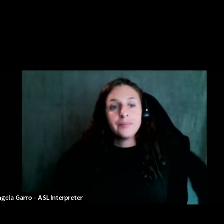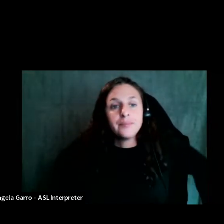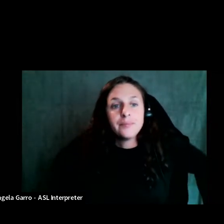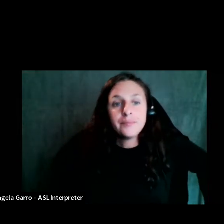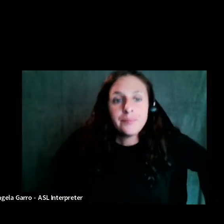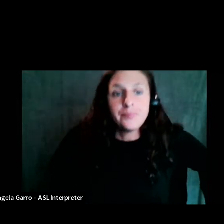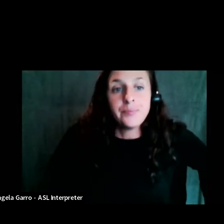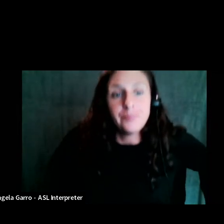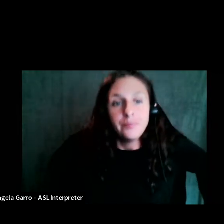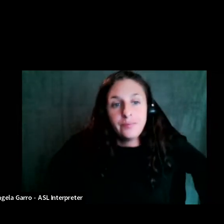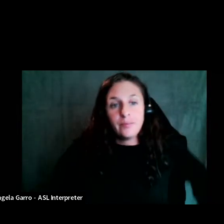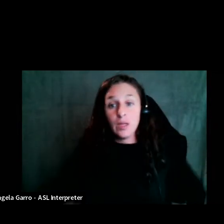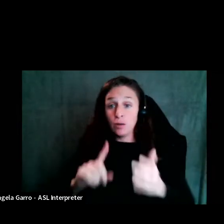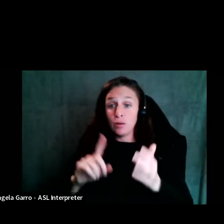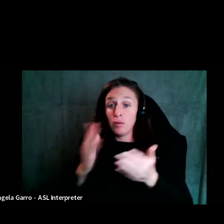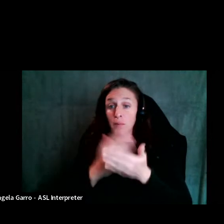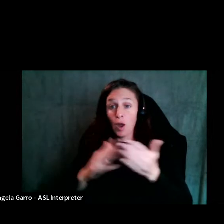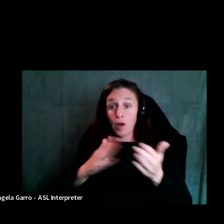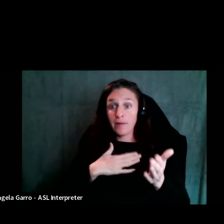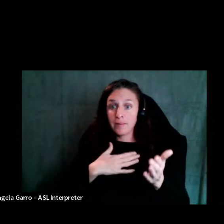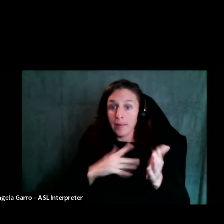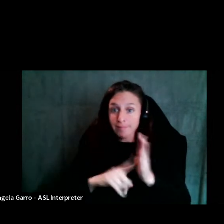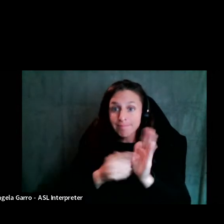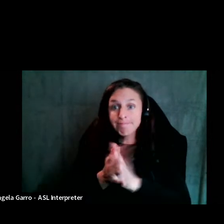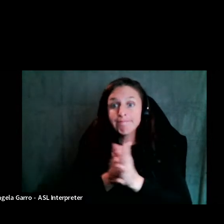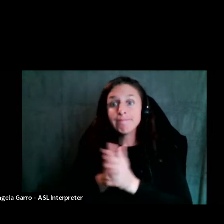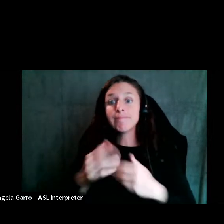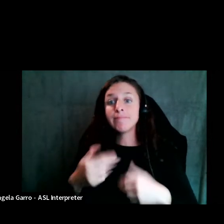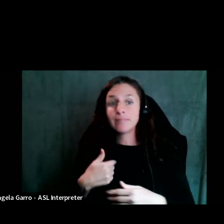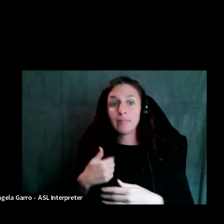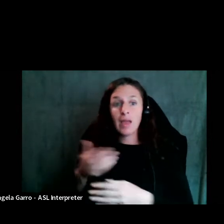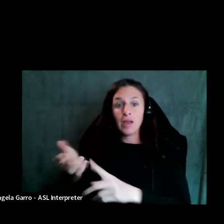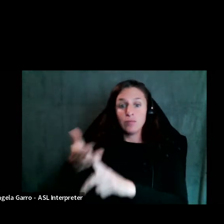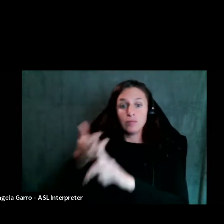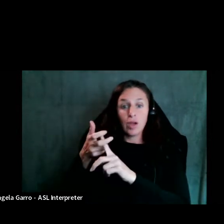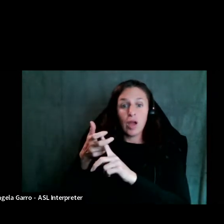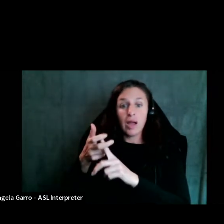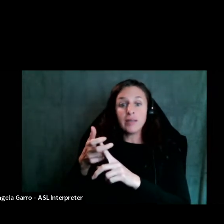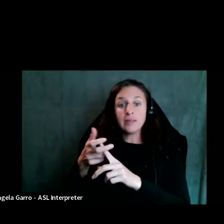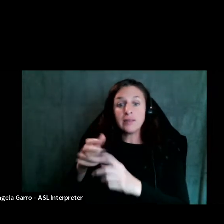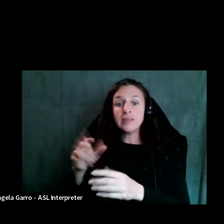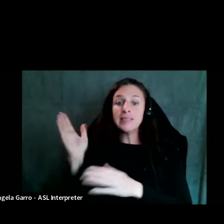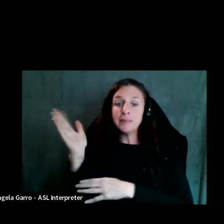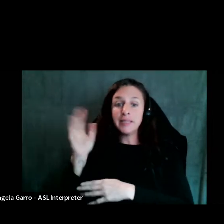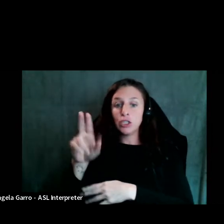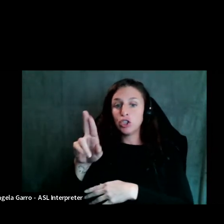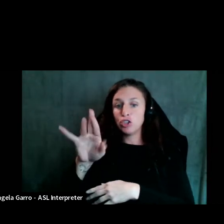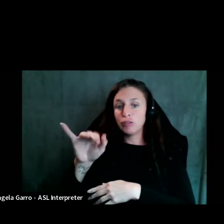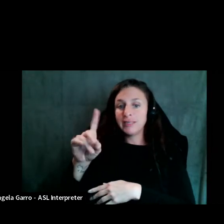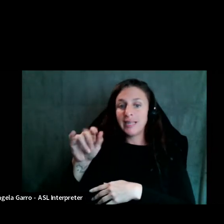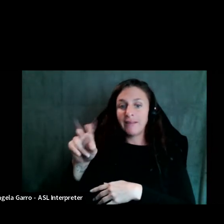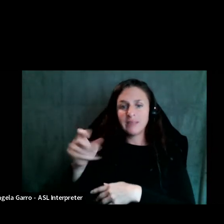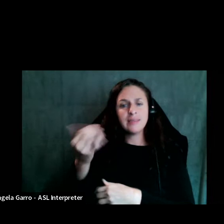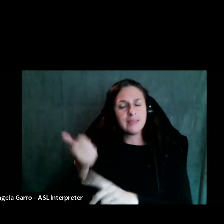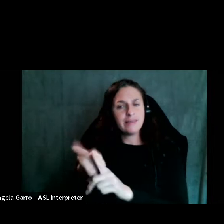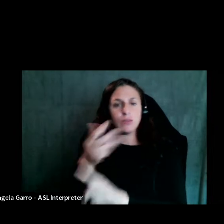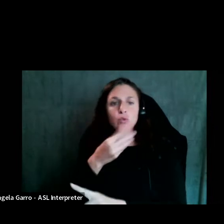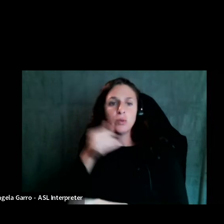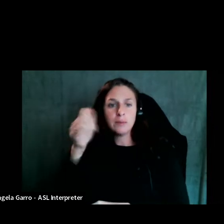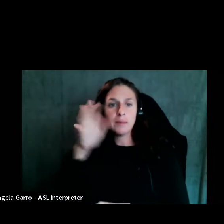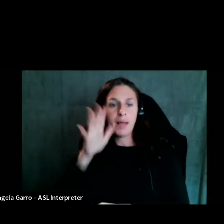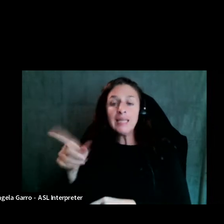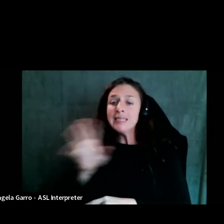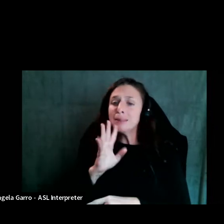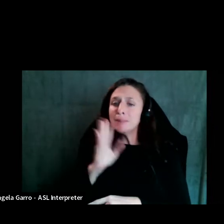As part of my initiative, I brought a speaker by the name of Yuri Davis, who is a Jewish man who speaks on behalf